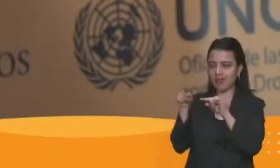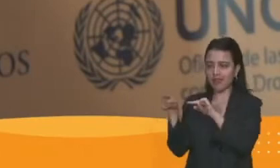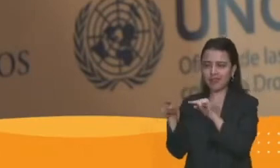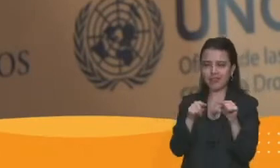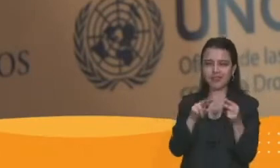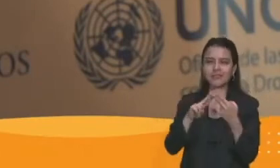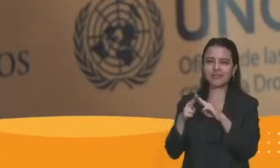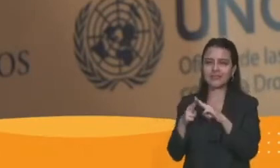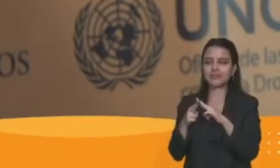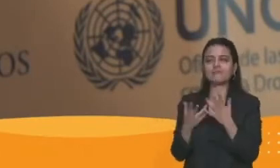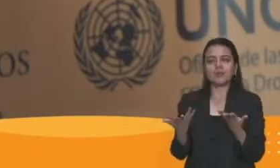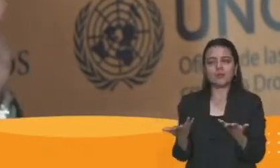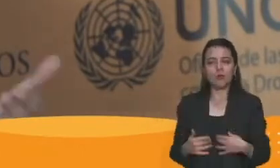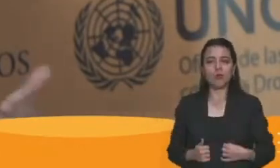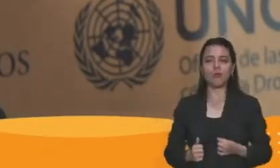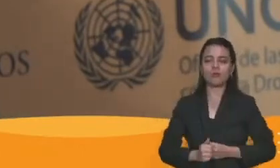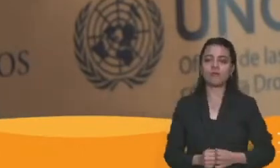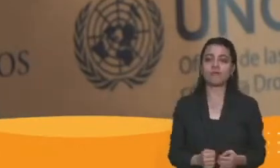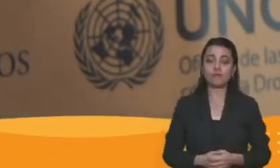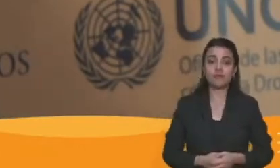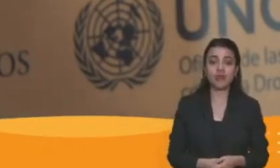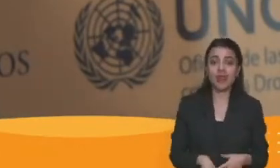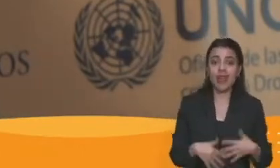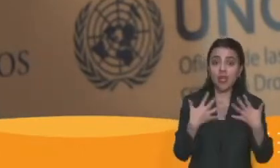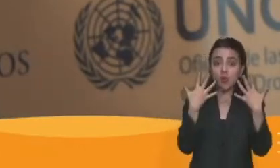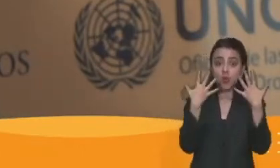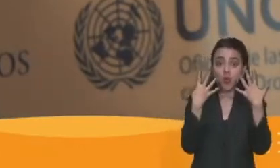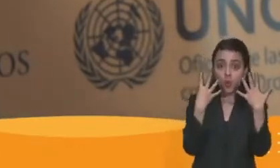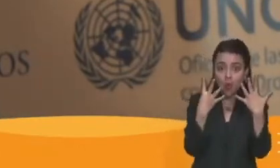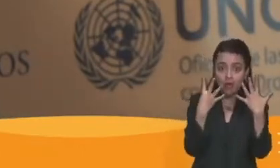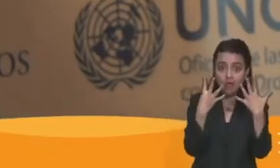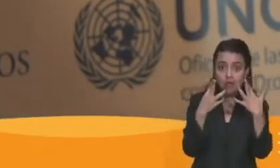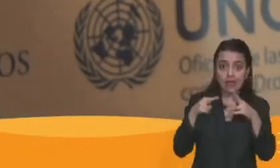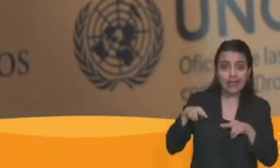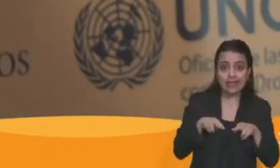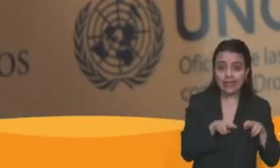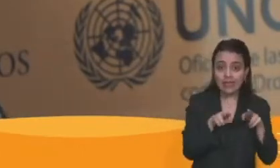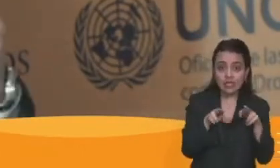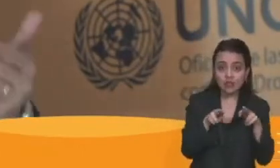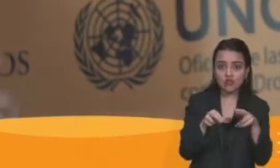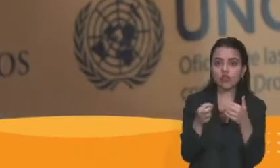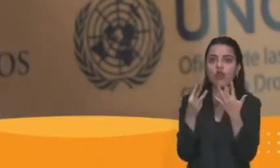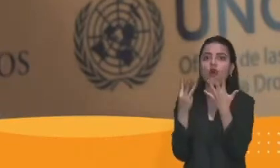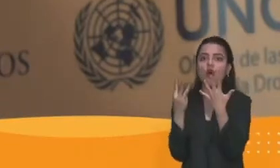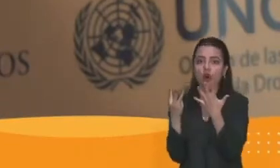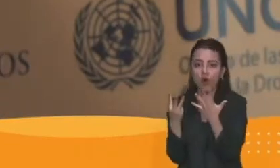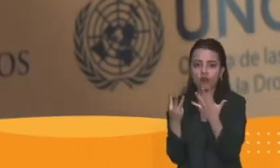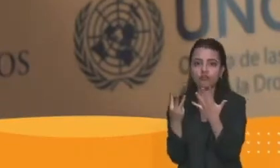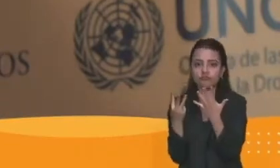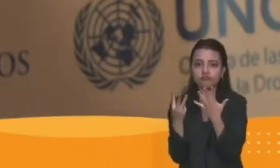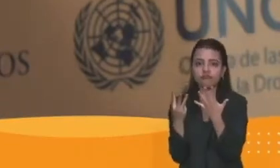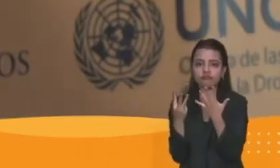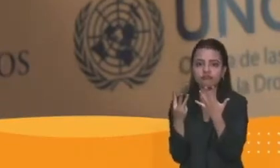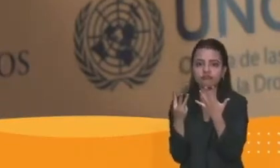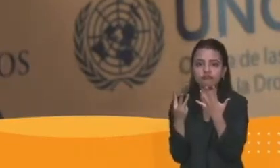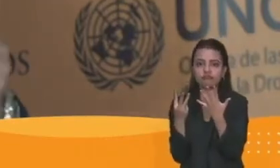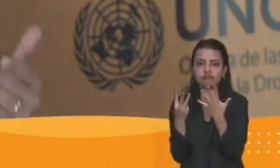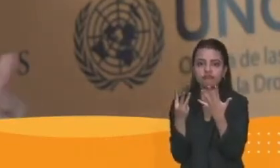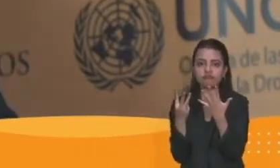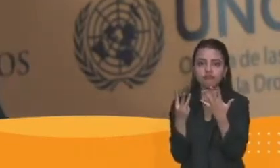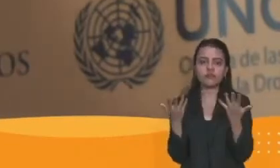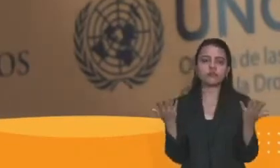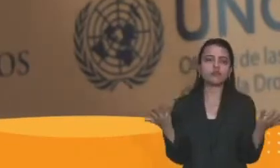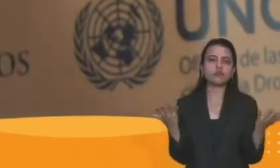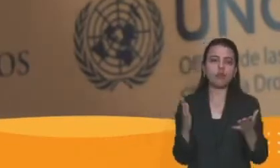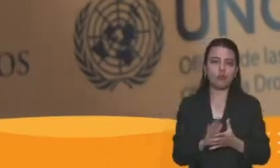have monitored in this report, 8 of these we also found EVOA of exploitation,